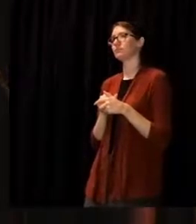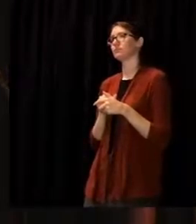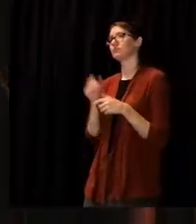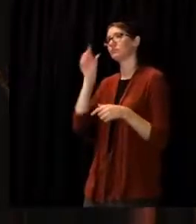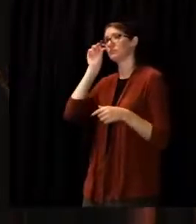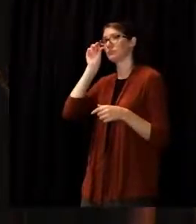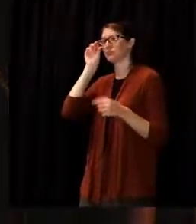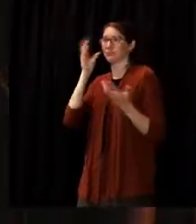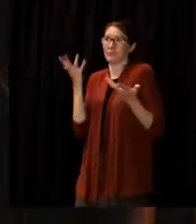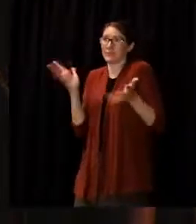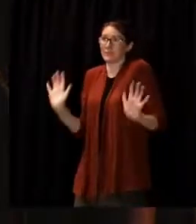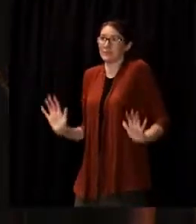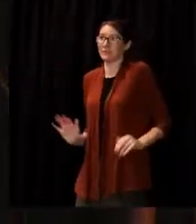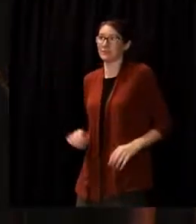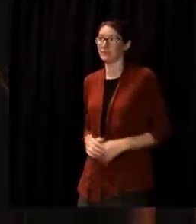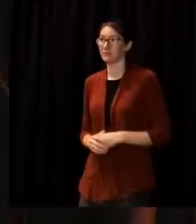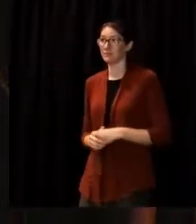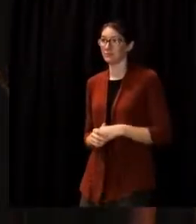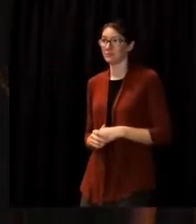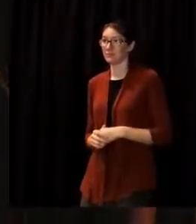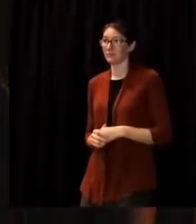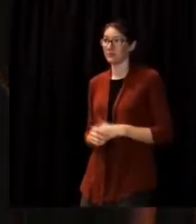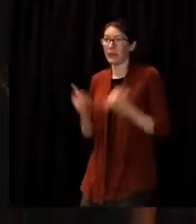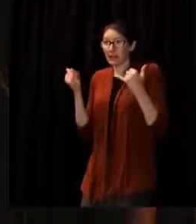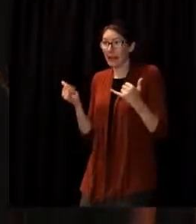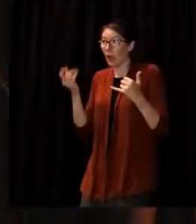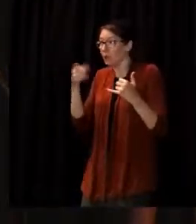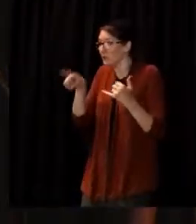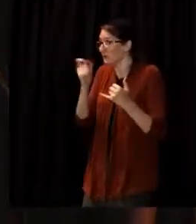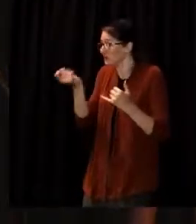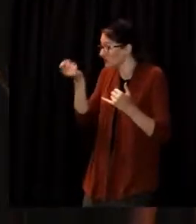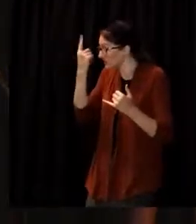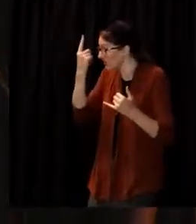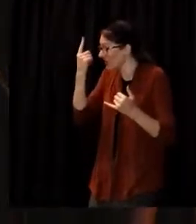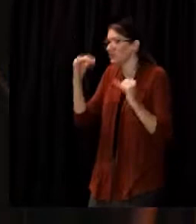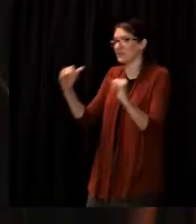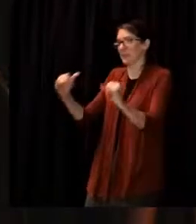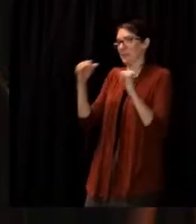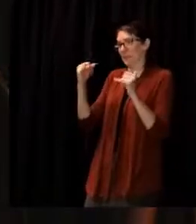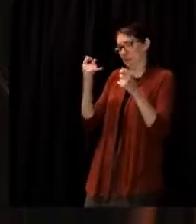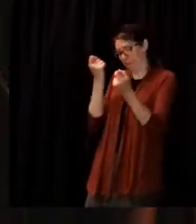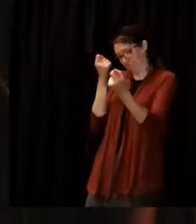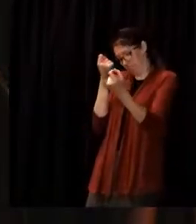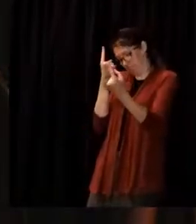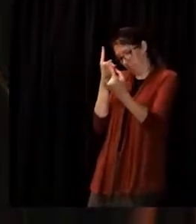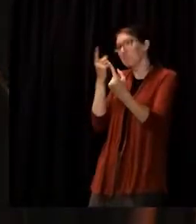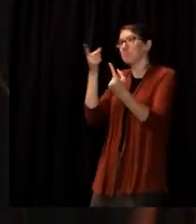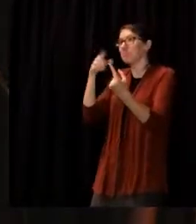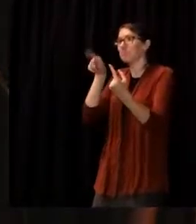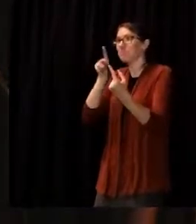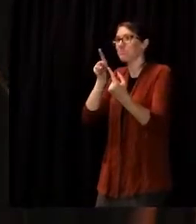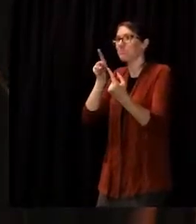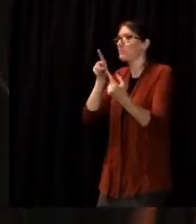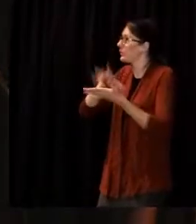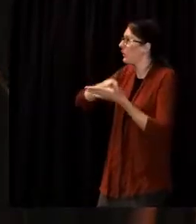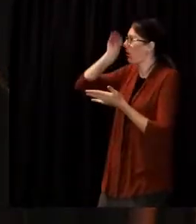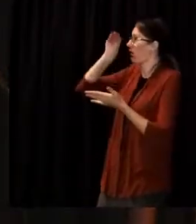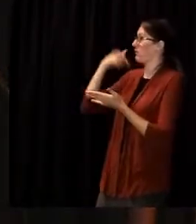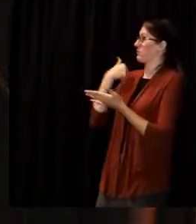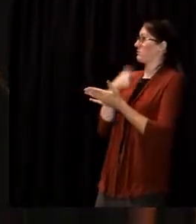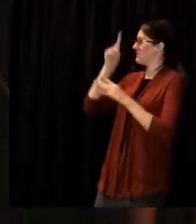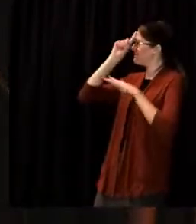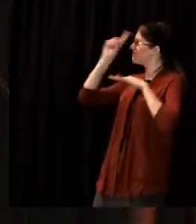And that's it. And now you see what I see. You're hearing what we've come up